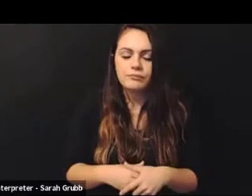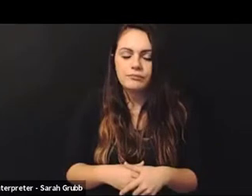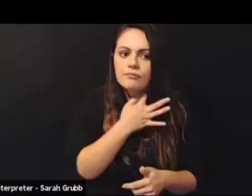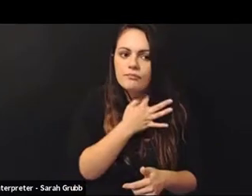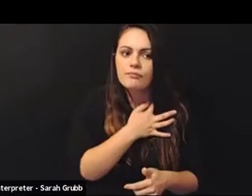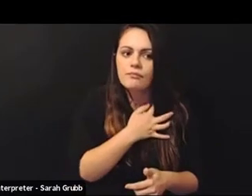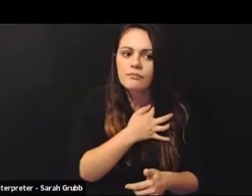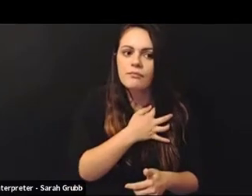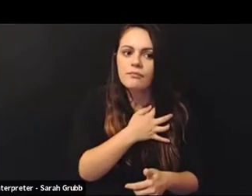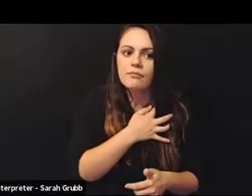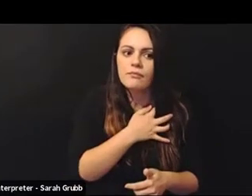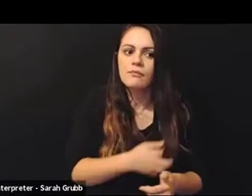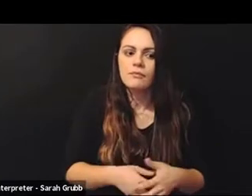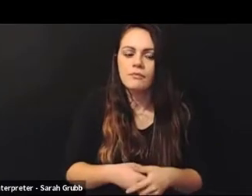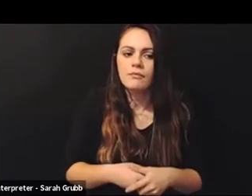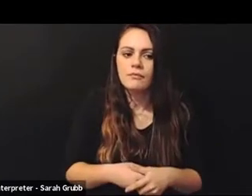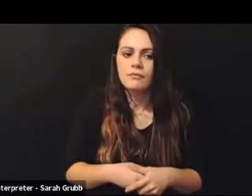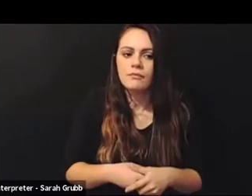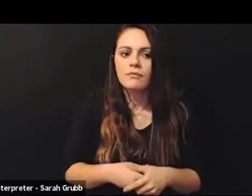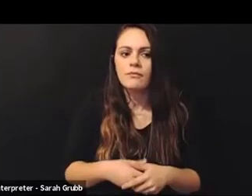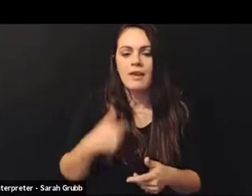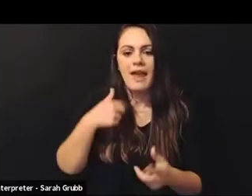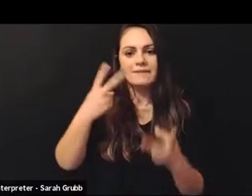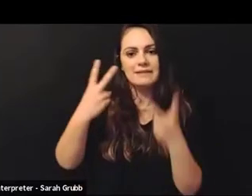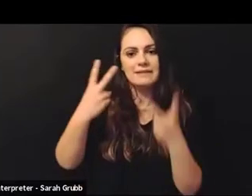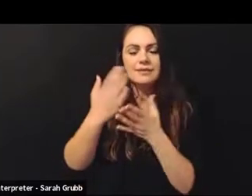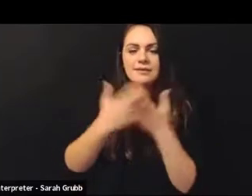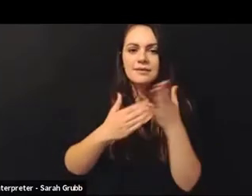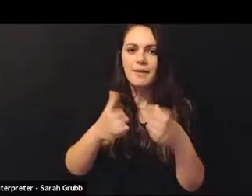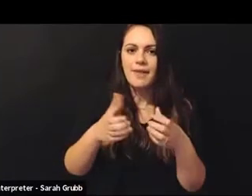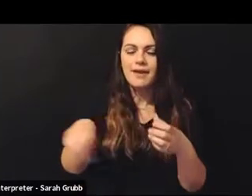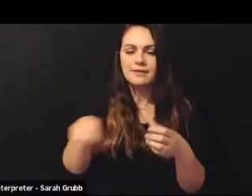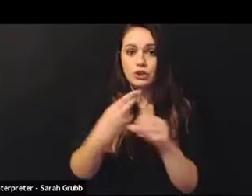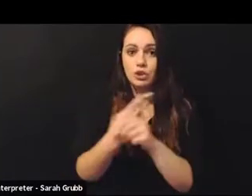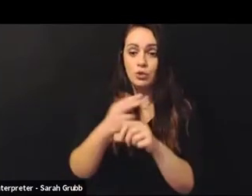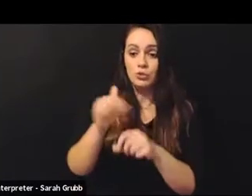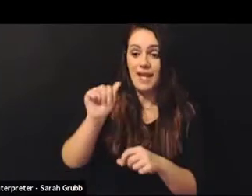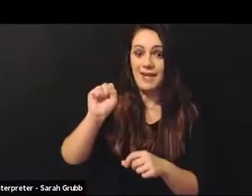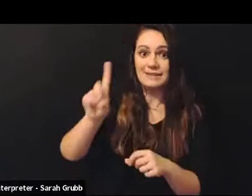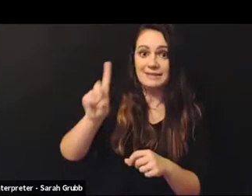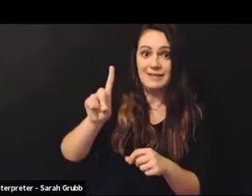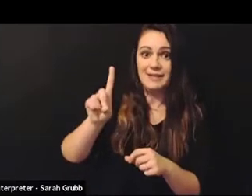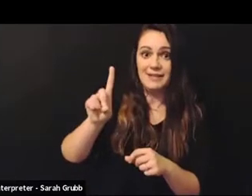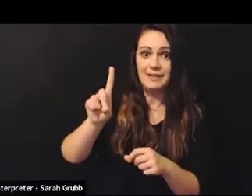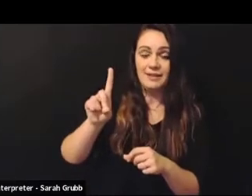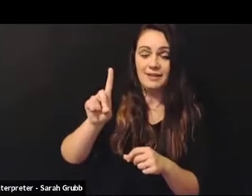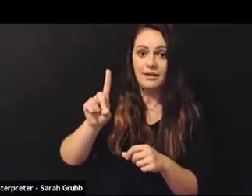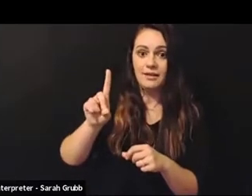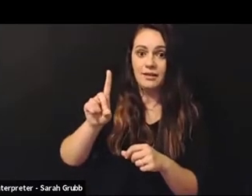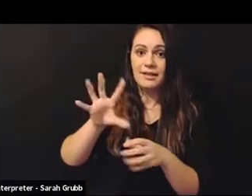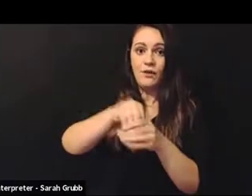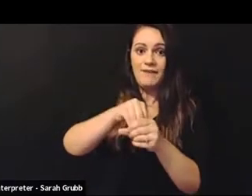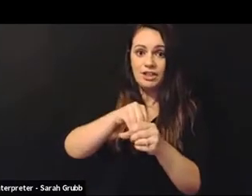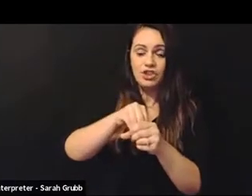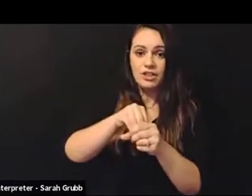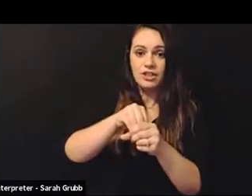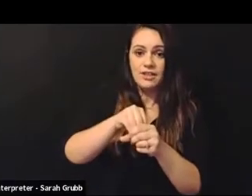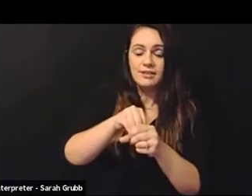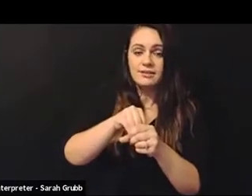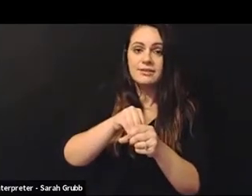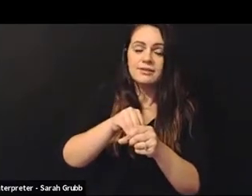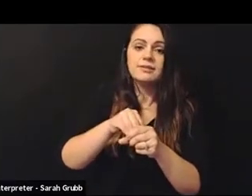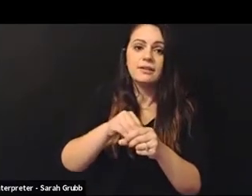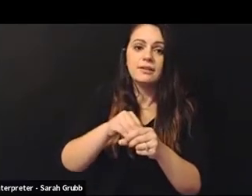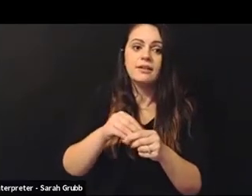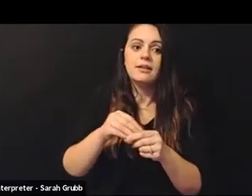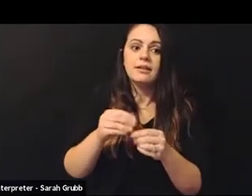in some classes that use ASD interventions. Things happen pretty fast. They prompt a